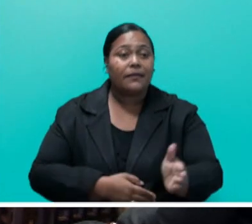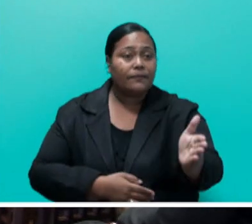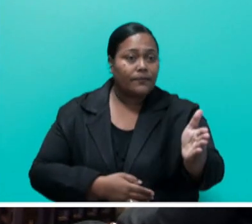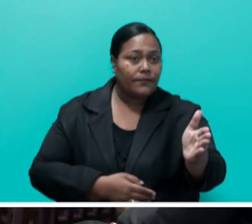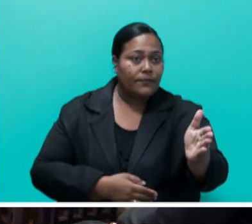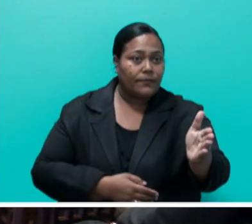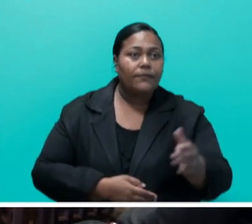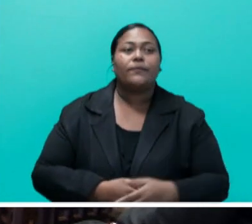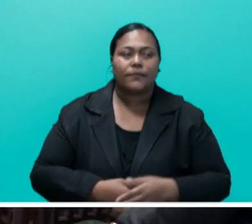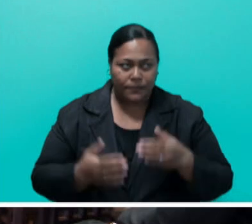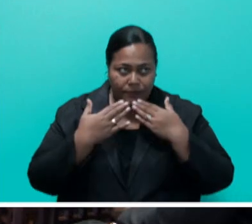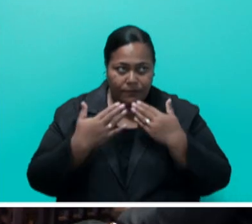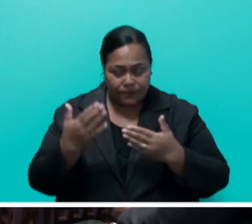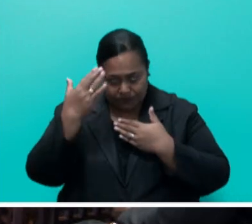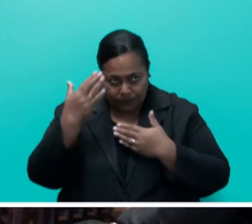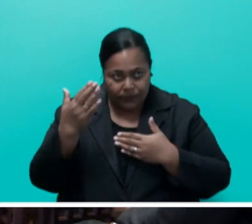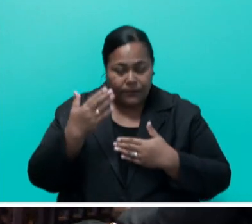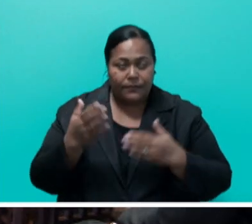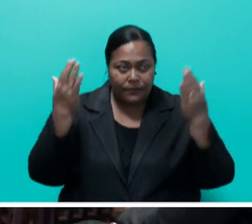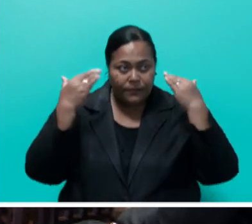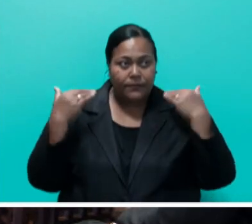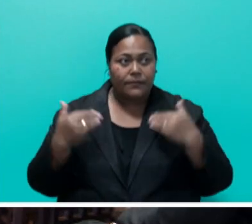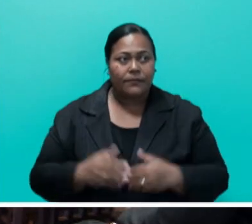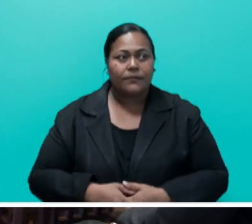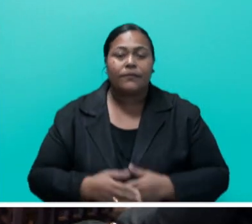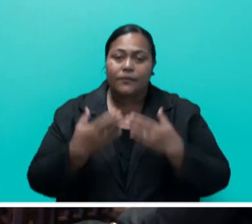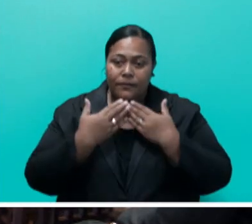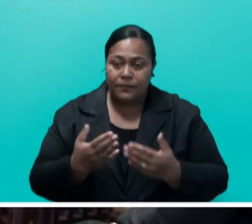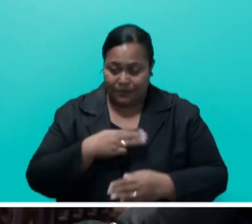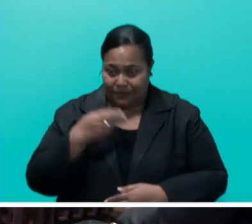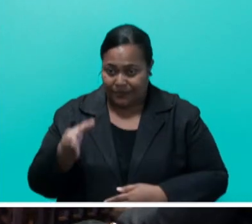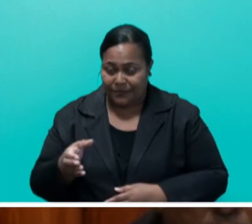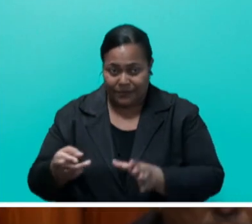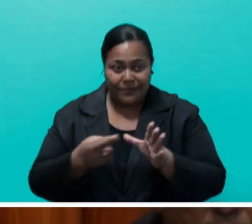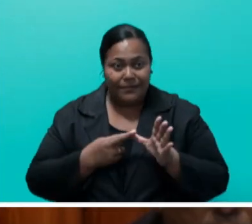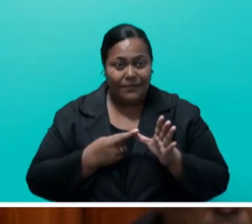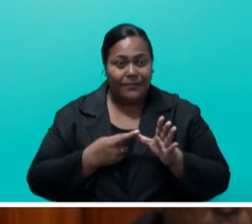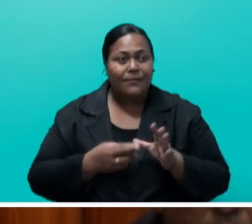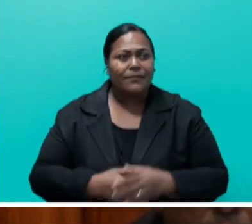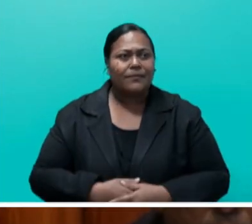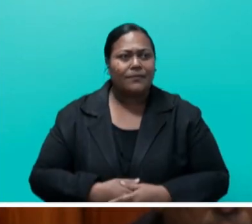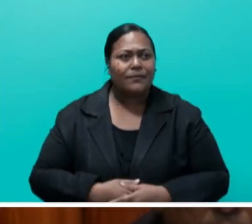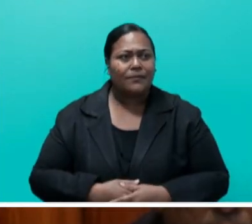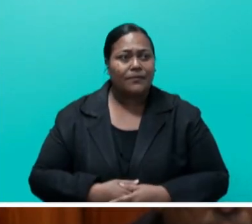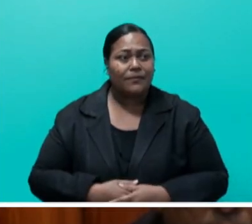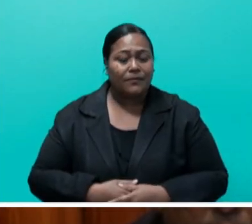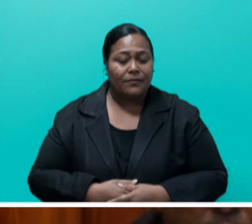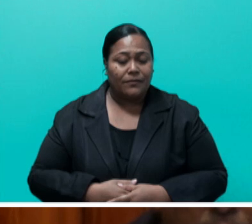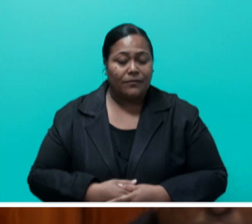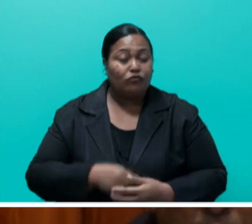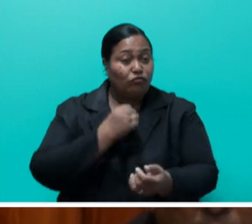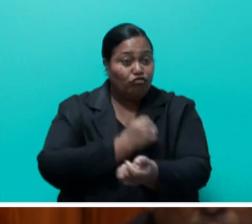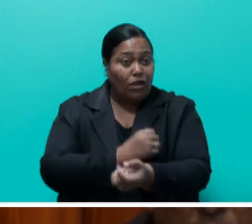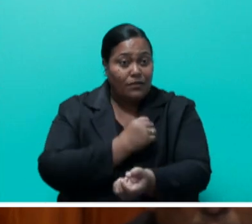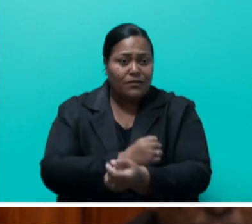Thank you, Honourable Speaker, and thank you, Honourable Minister, for that response. Drugs is the topic of the hour right now